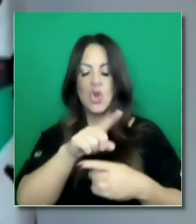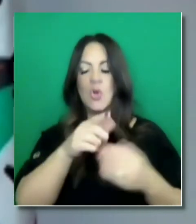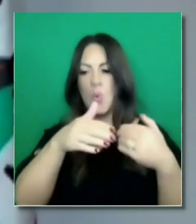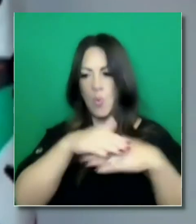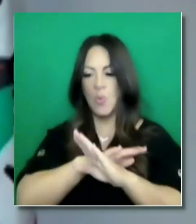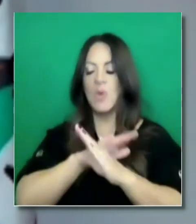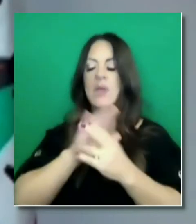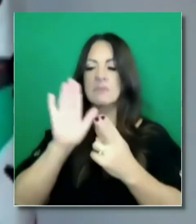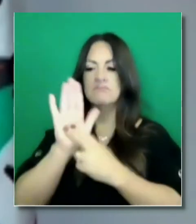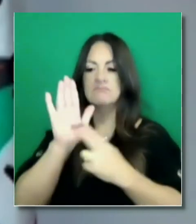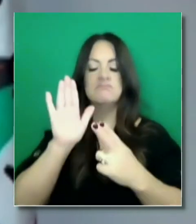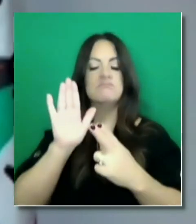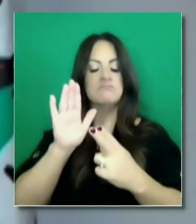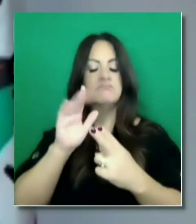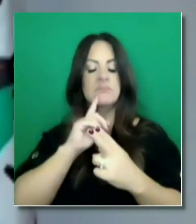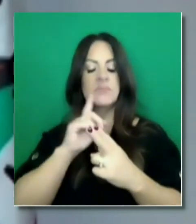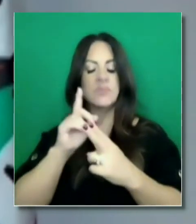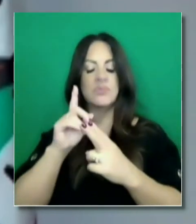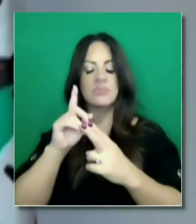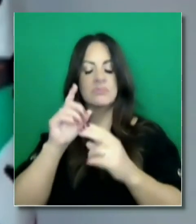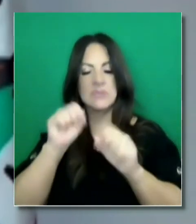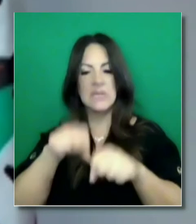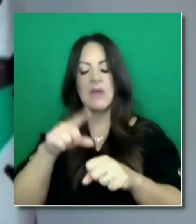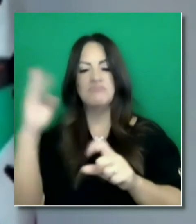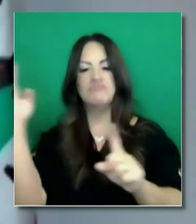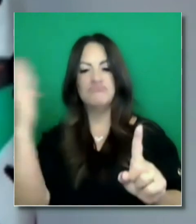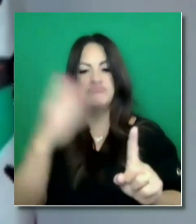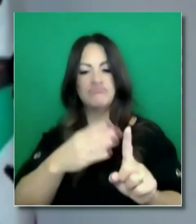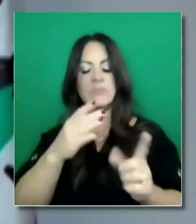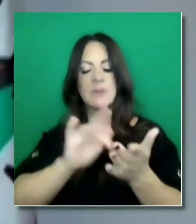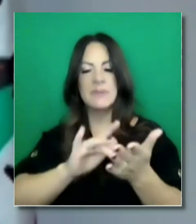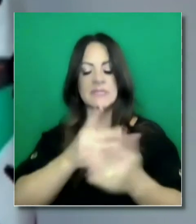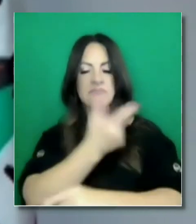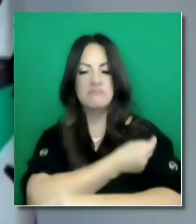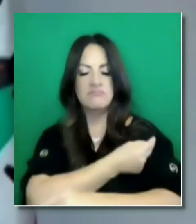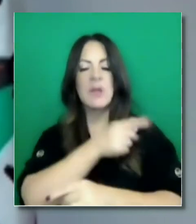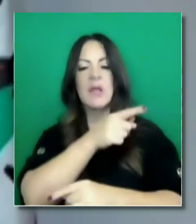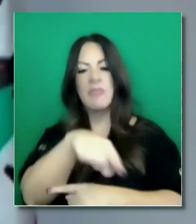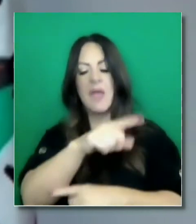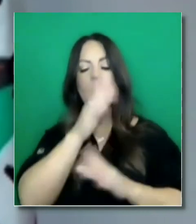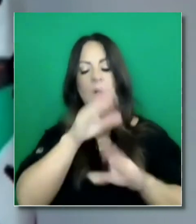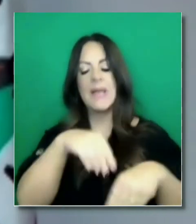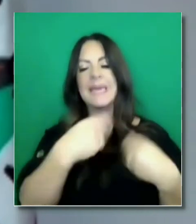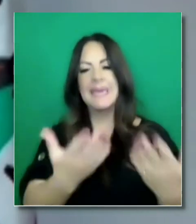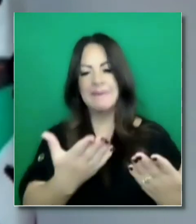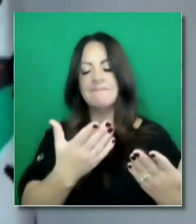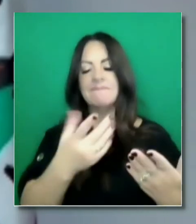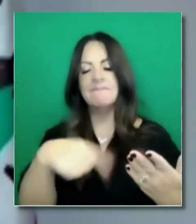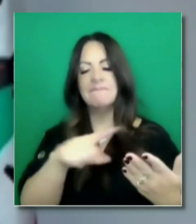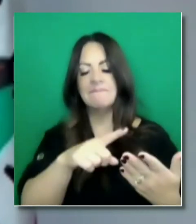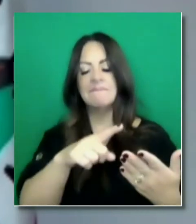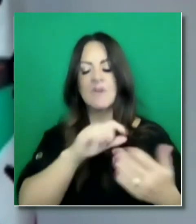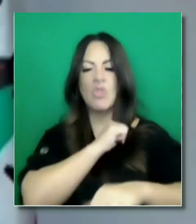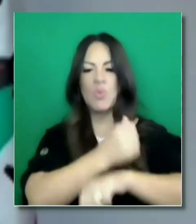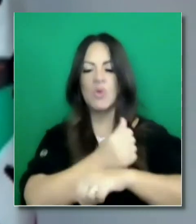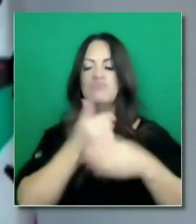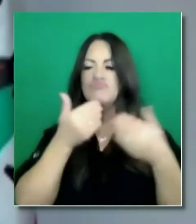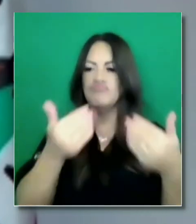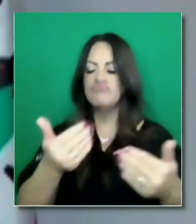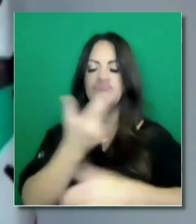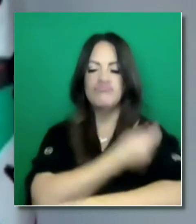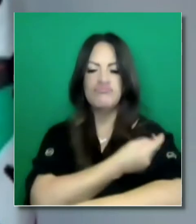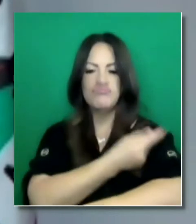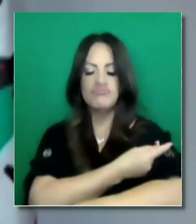you to receive vaccine to distribute. And we also have the ability to disenroll providers when, in fact, any of